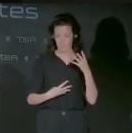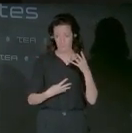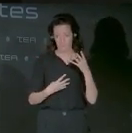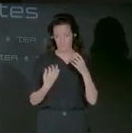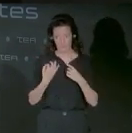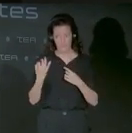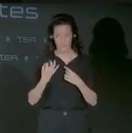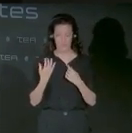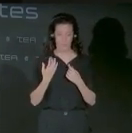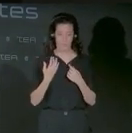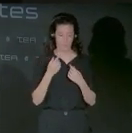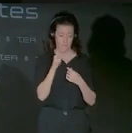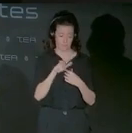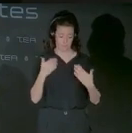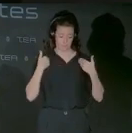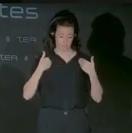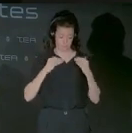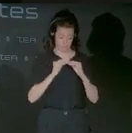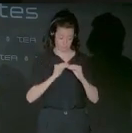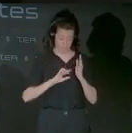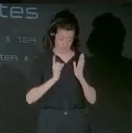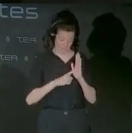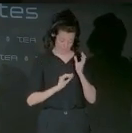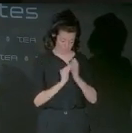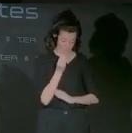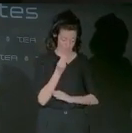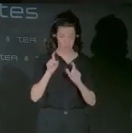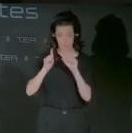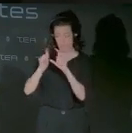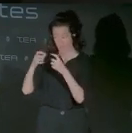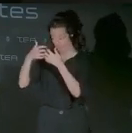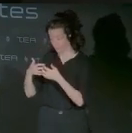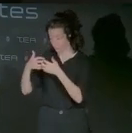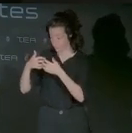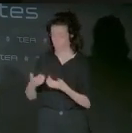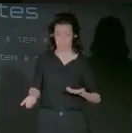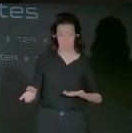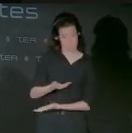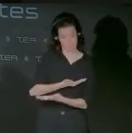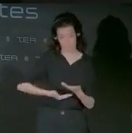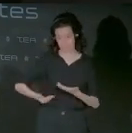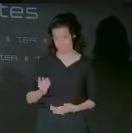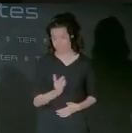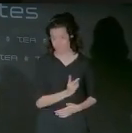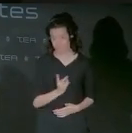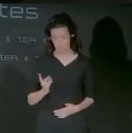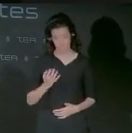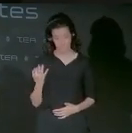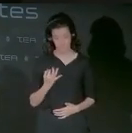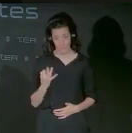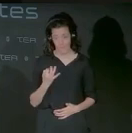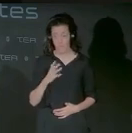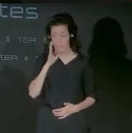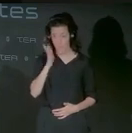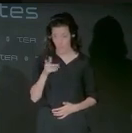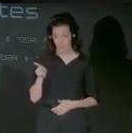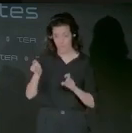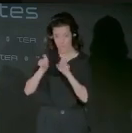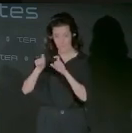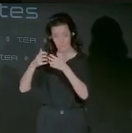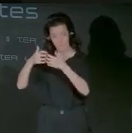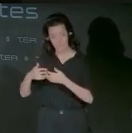Because obviously the industry knows how things work and can provide valuable feedback on the business